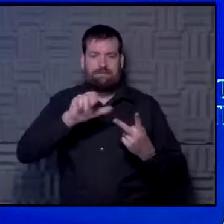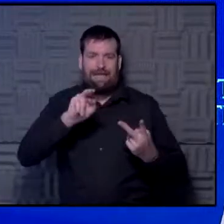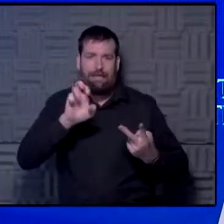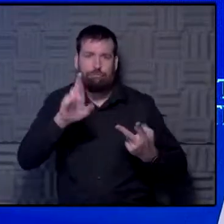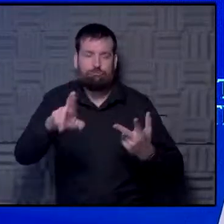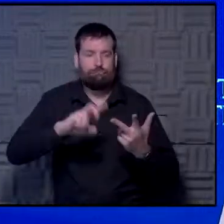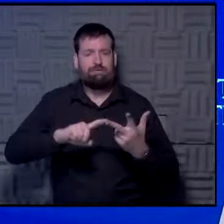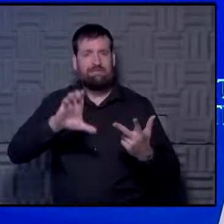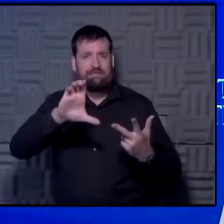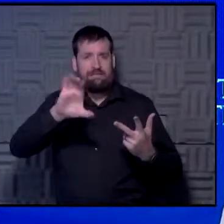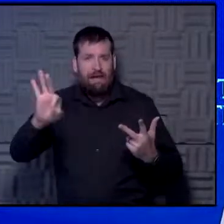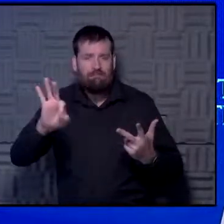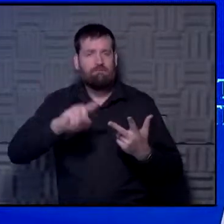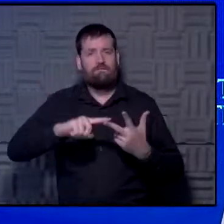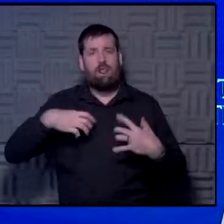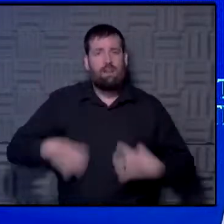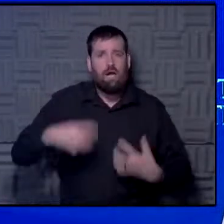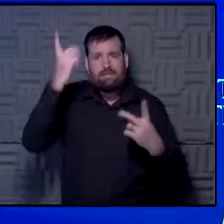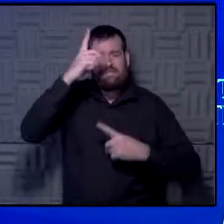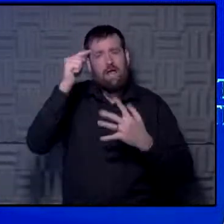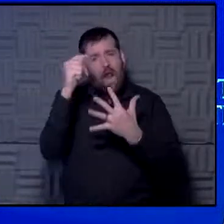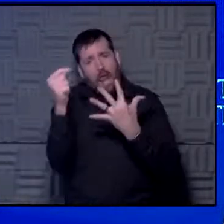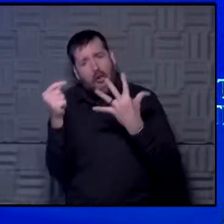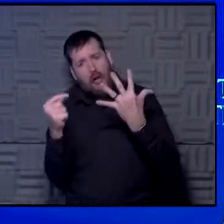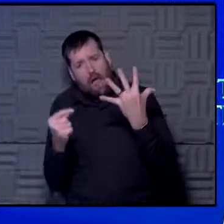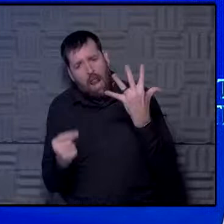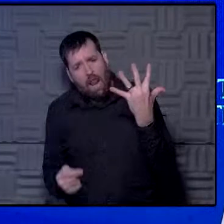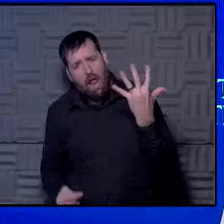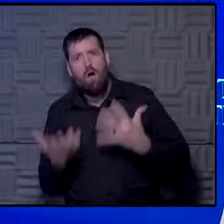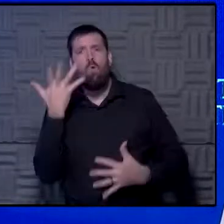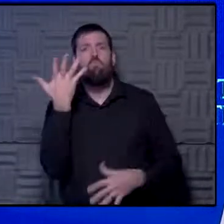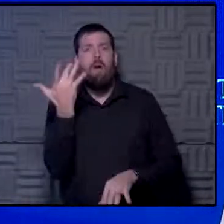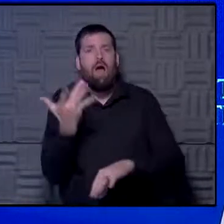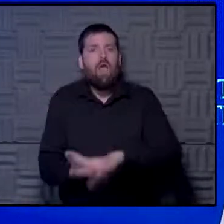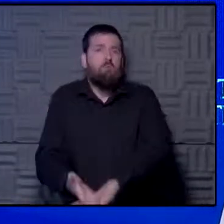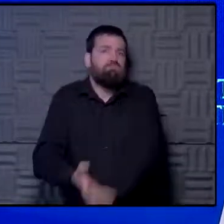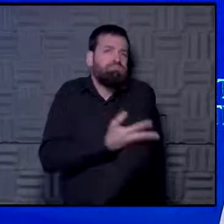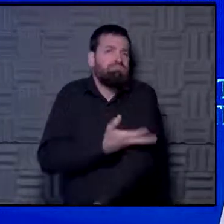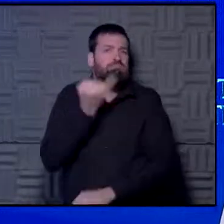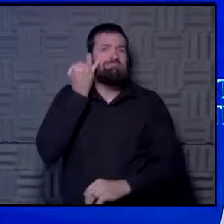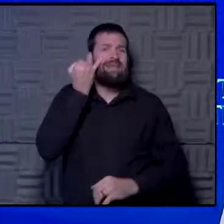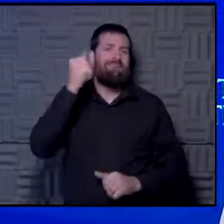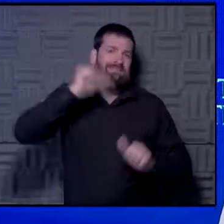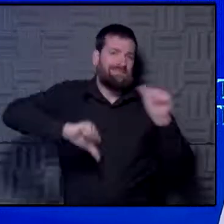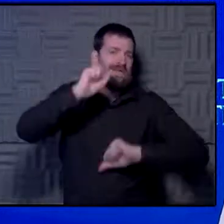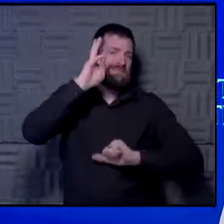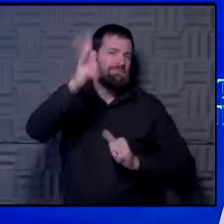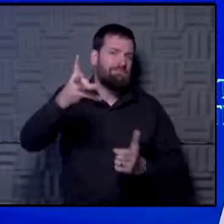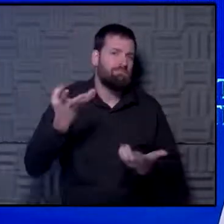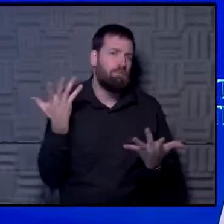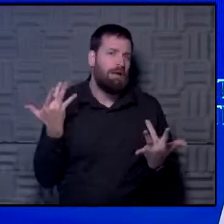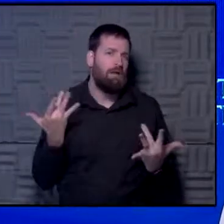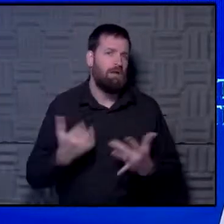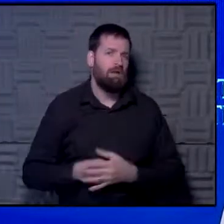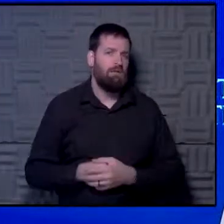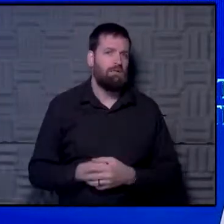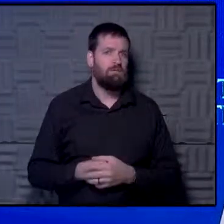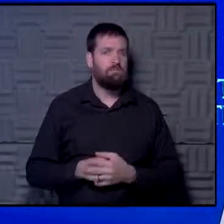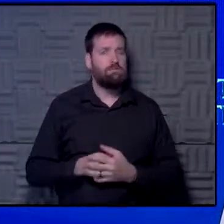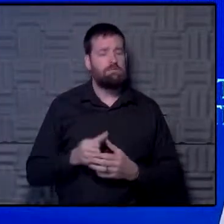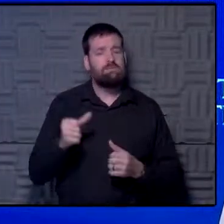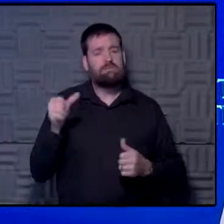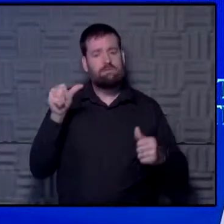and cystic fibrosis and lung disease and everything else, why has it improved so darn much if science isn't real? Science